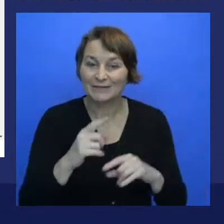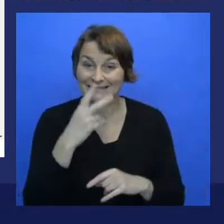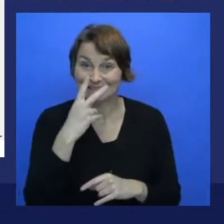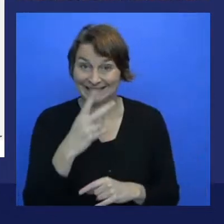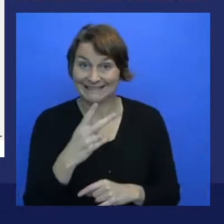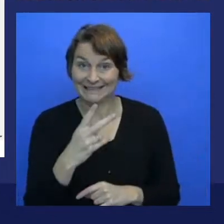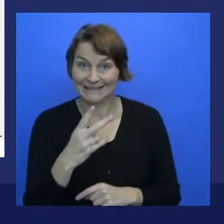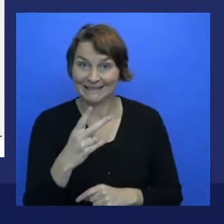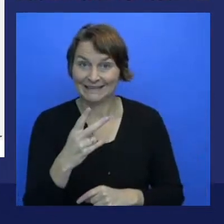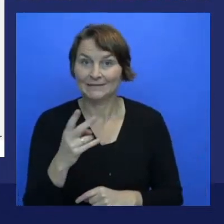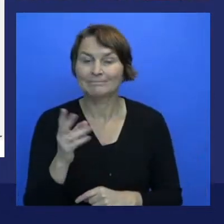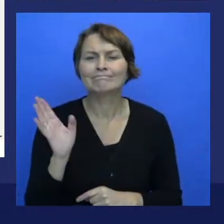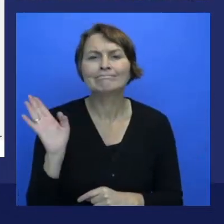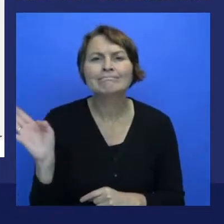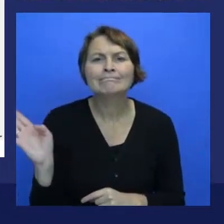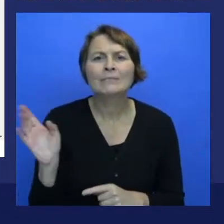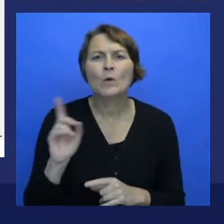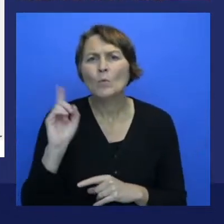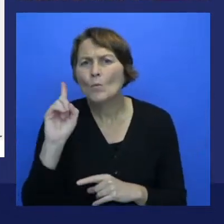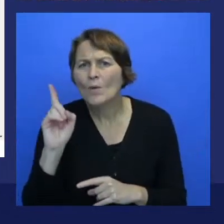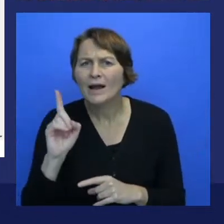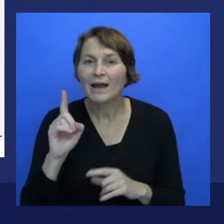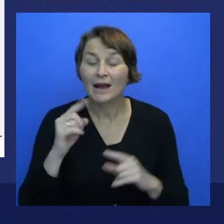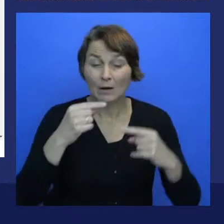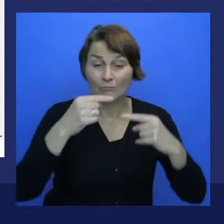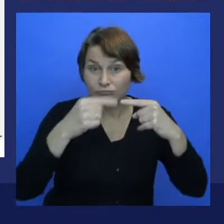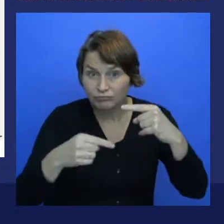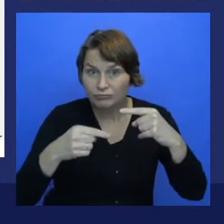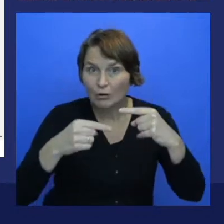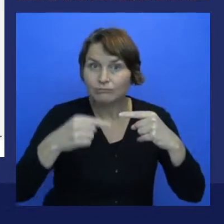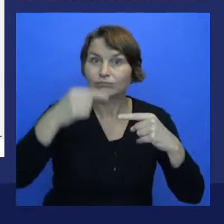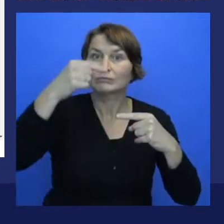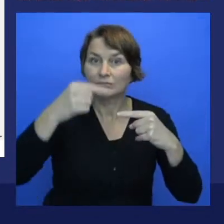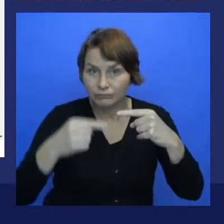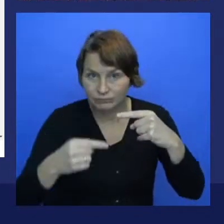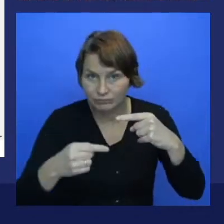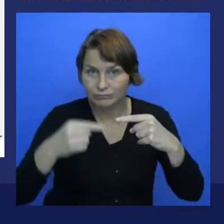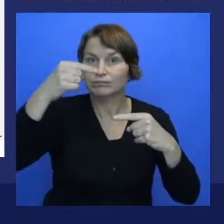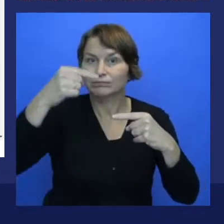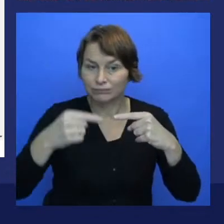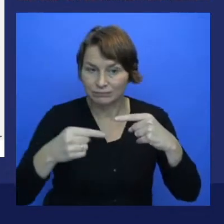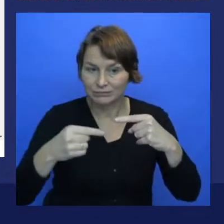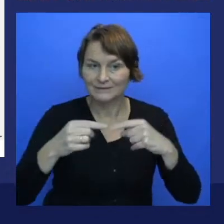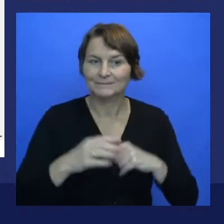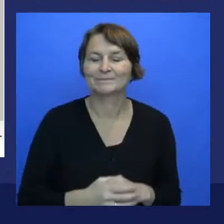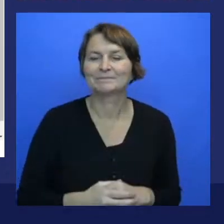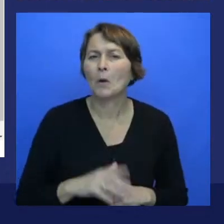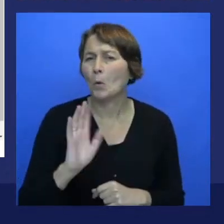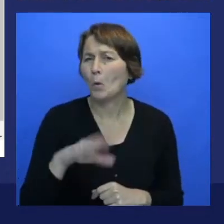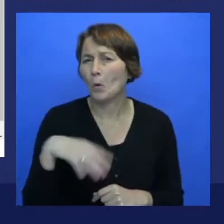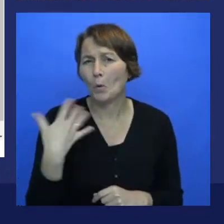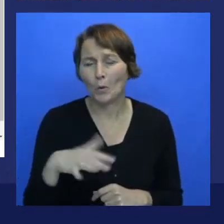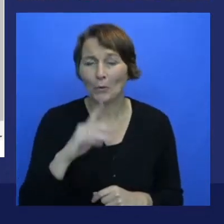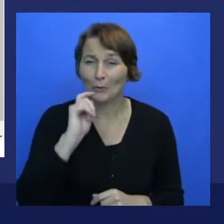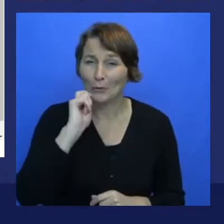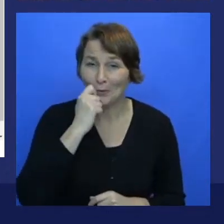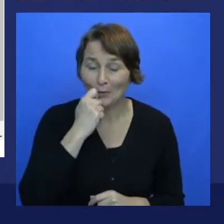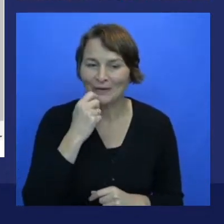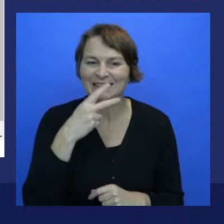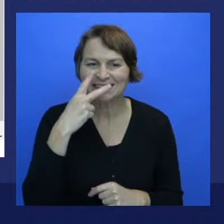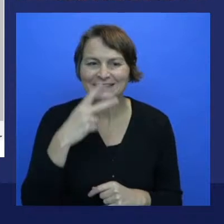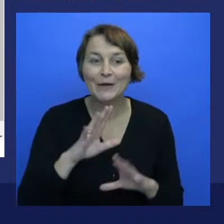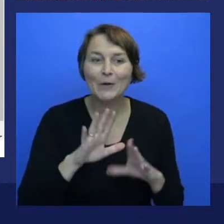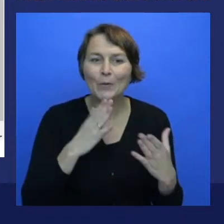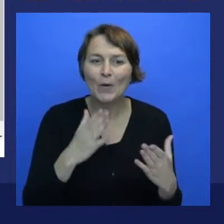where the anomaly was. And then to finish up, the coolest thing about this is that you can also do something called a hook, so